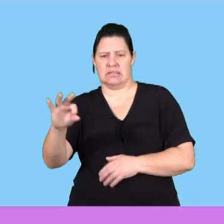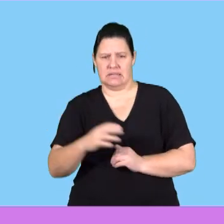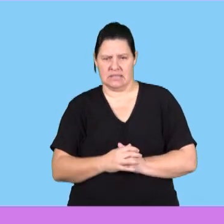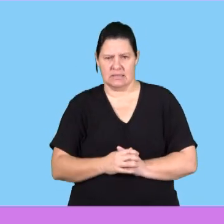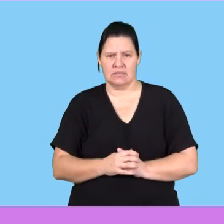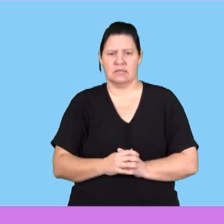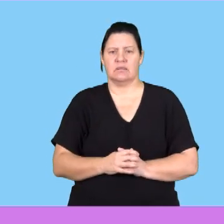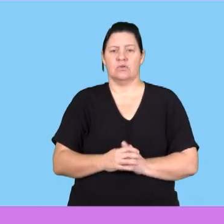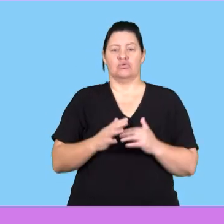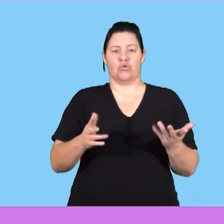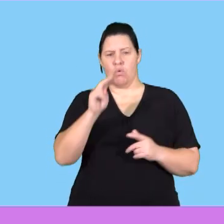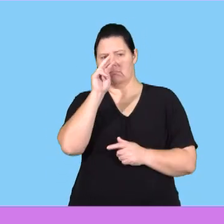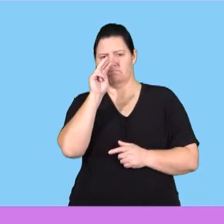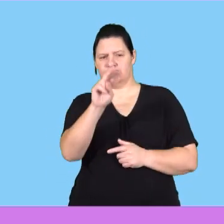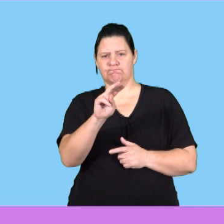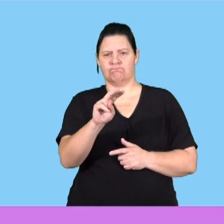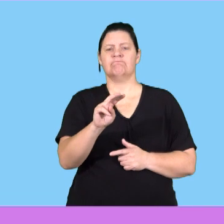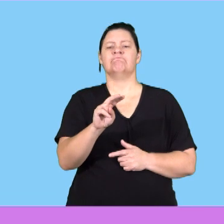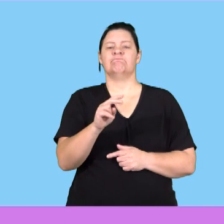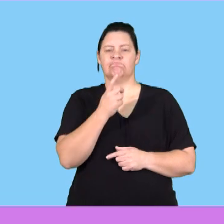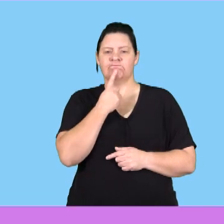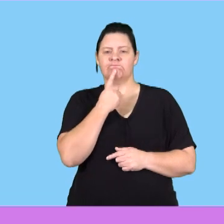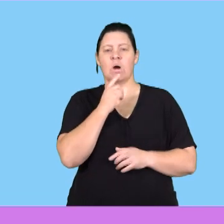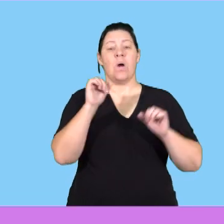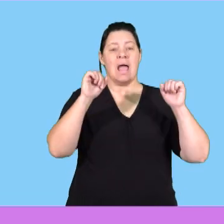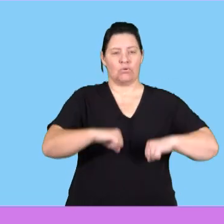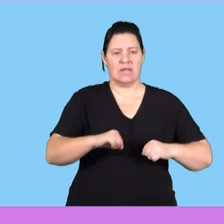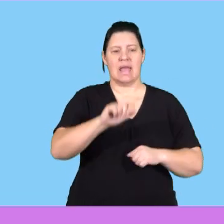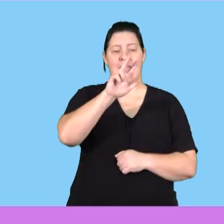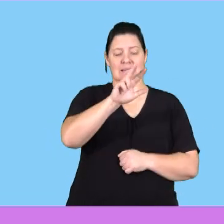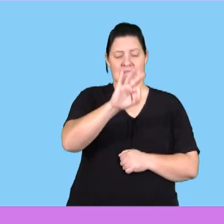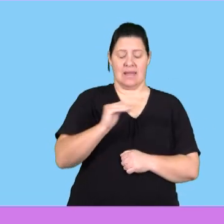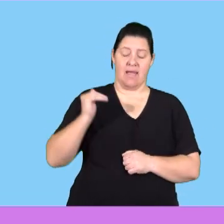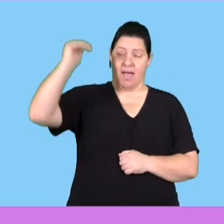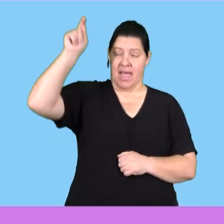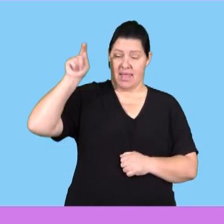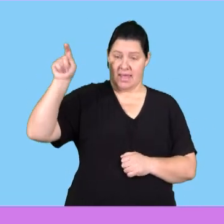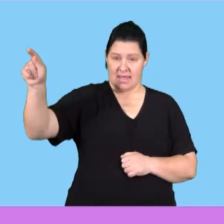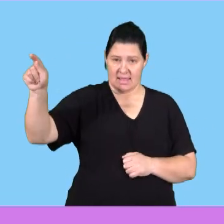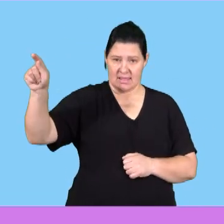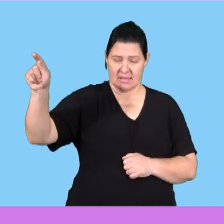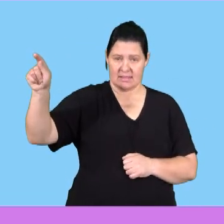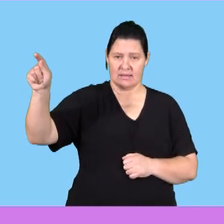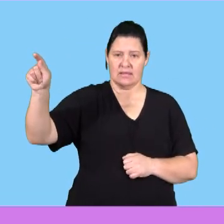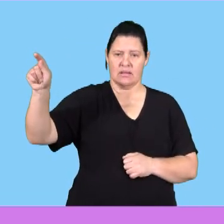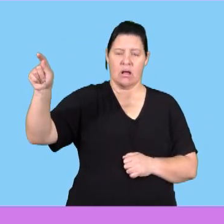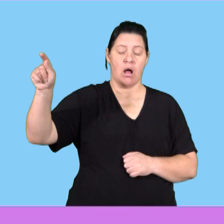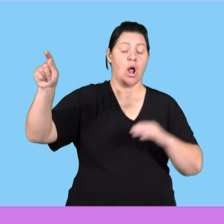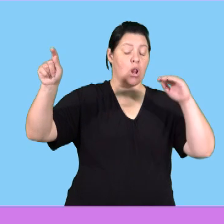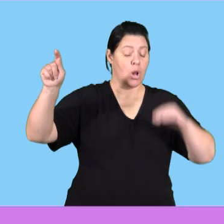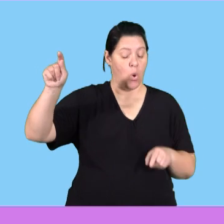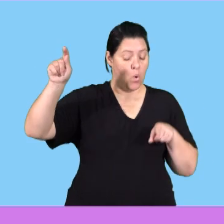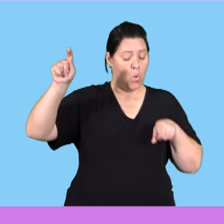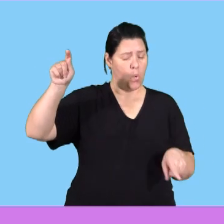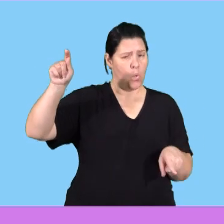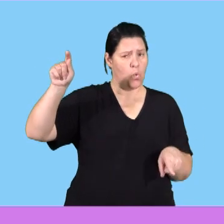13, and 33. So looking at our data set, we agree that 83 is our highest value. Then